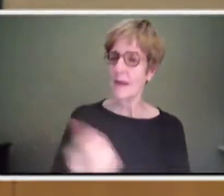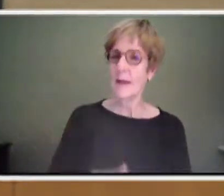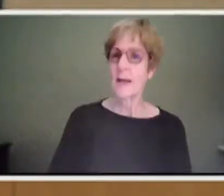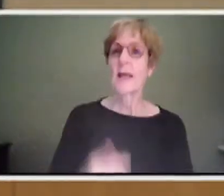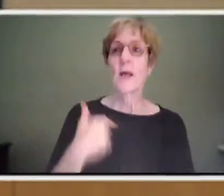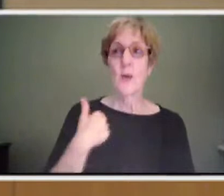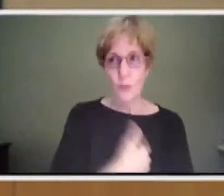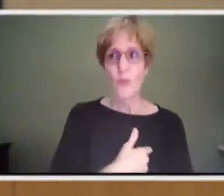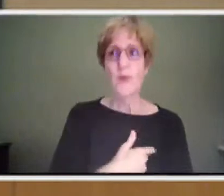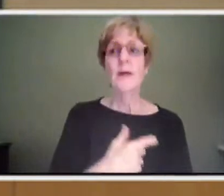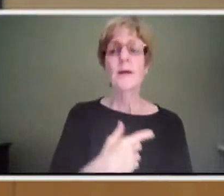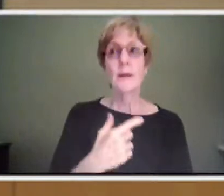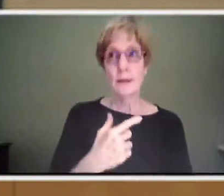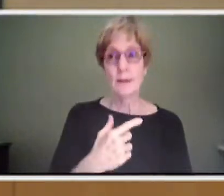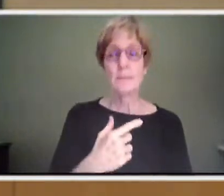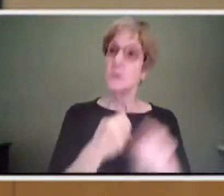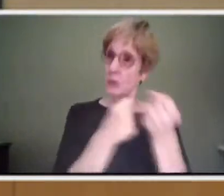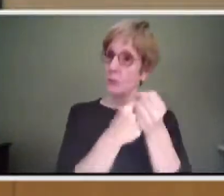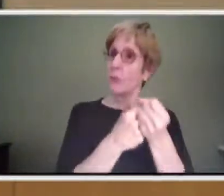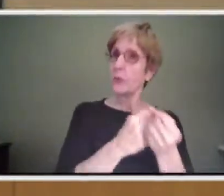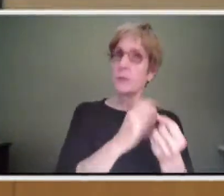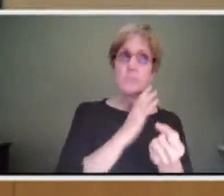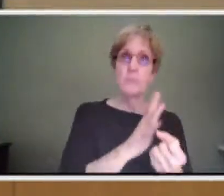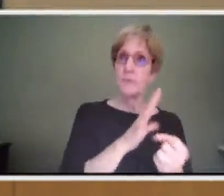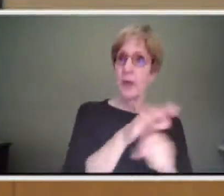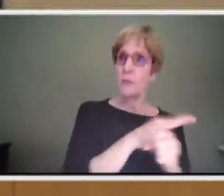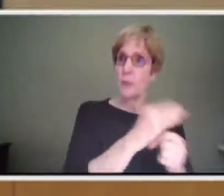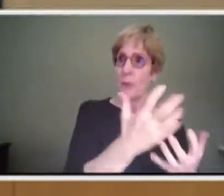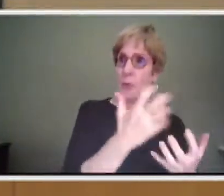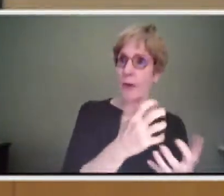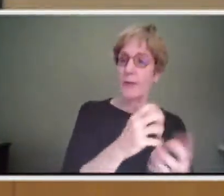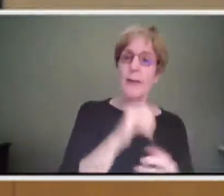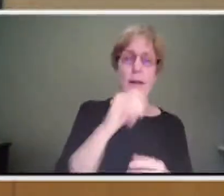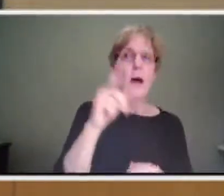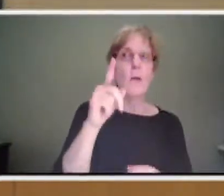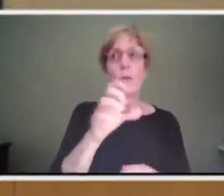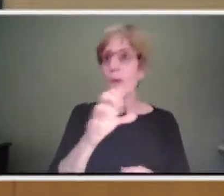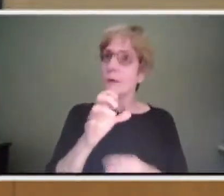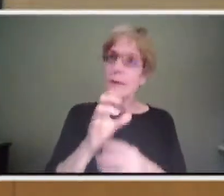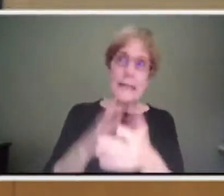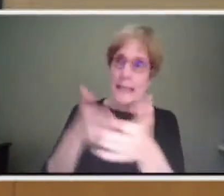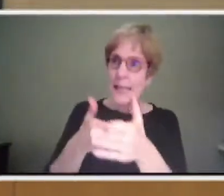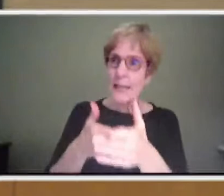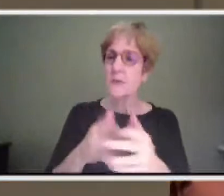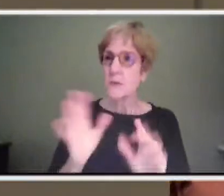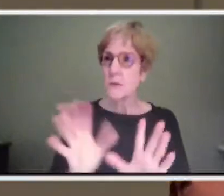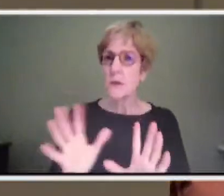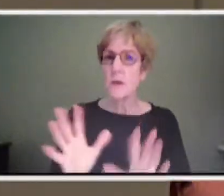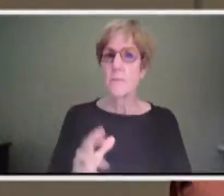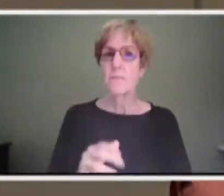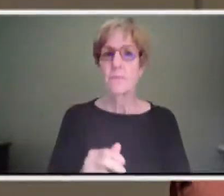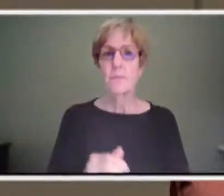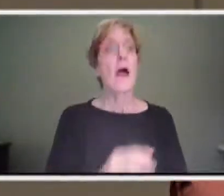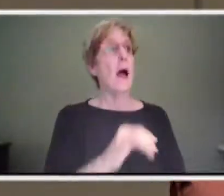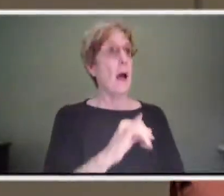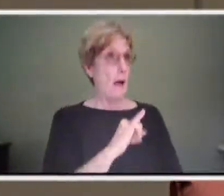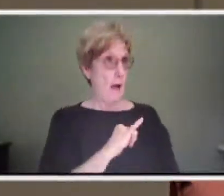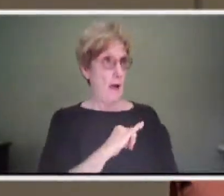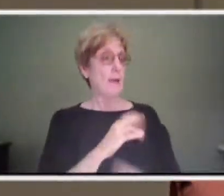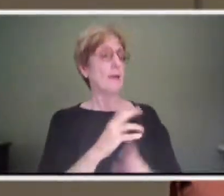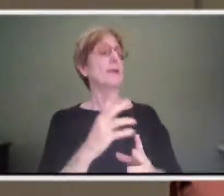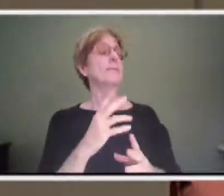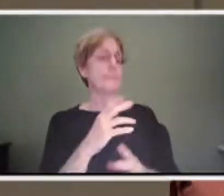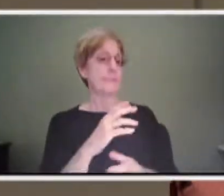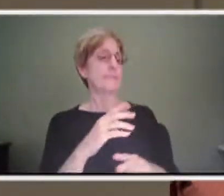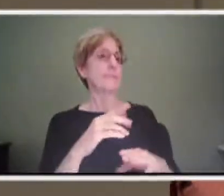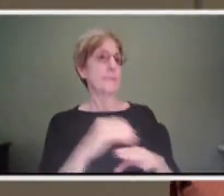say what we were in favor of, so we're not totally against. And I, as a council member who